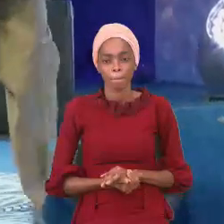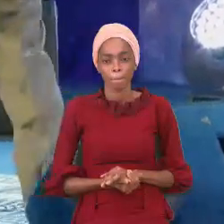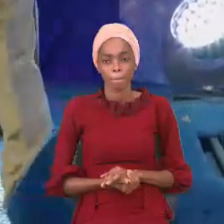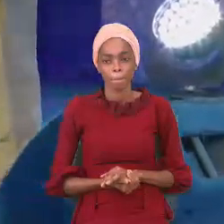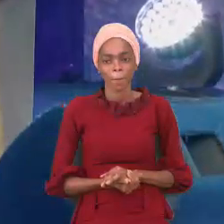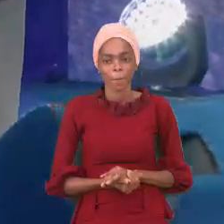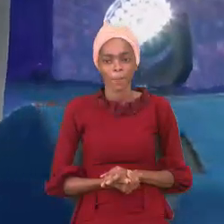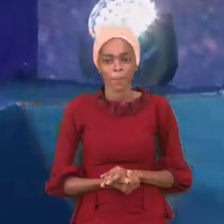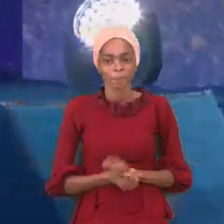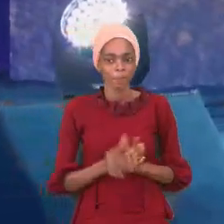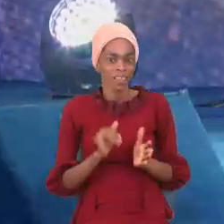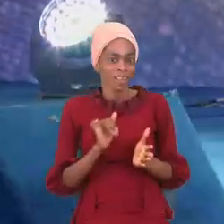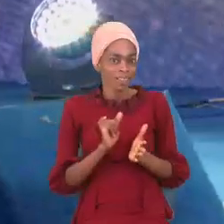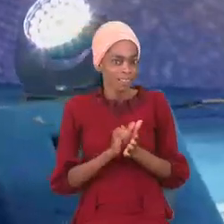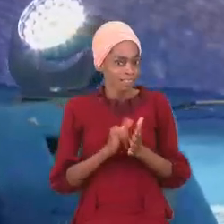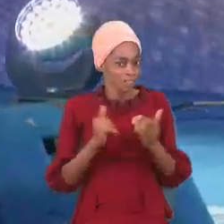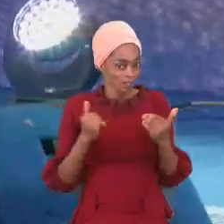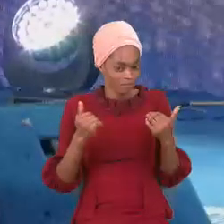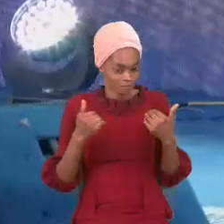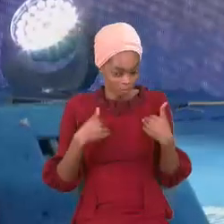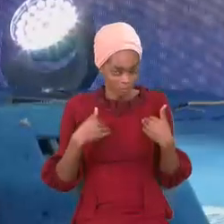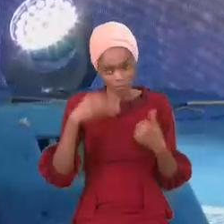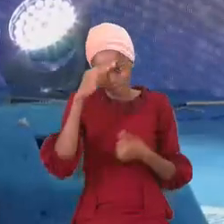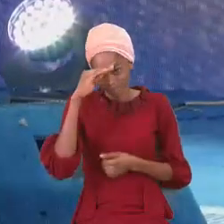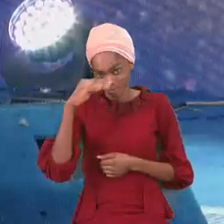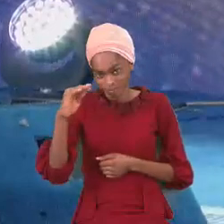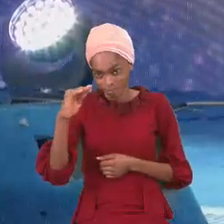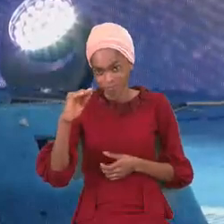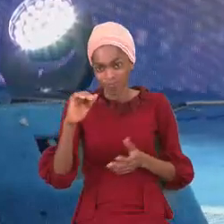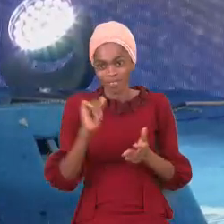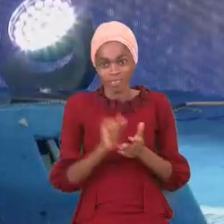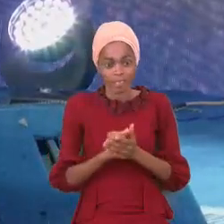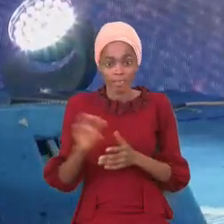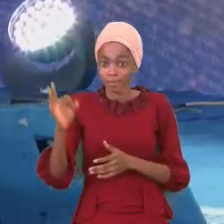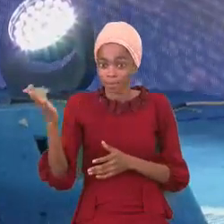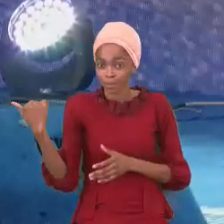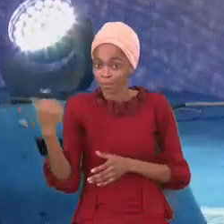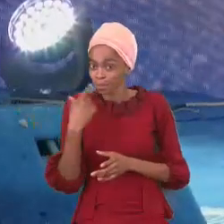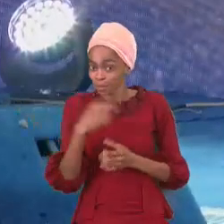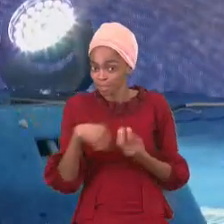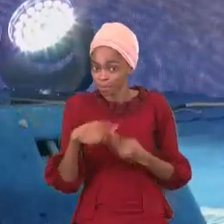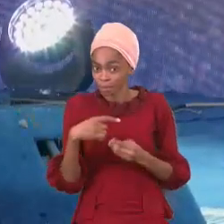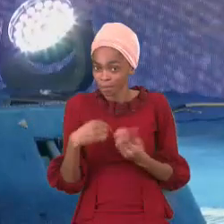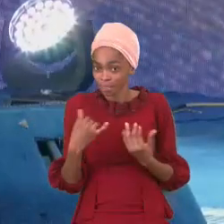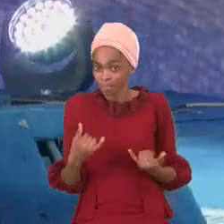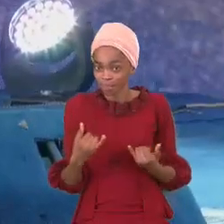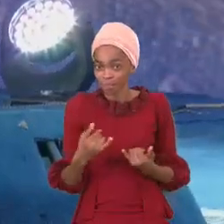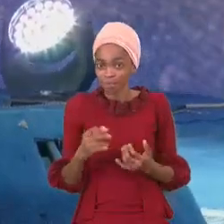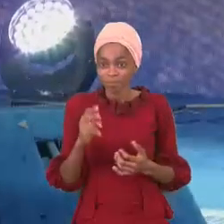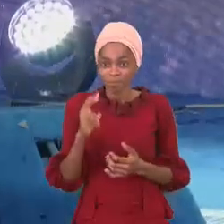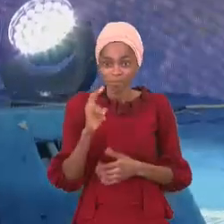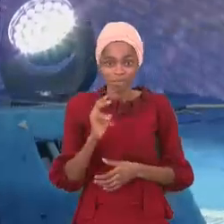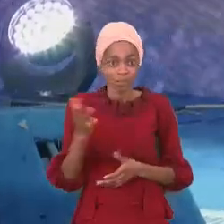That young man that the pastor was talking about now, 23 years